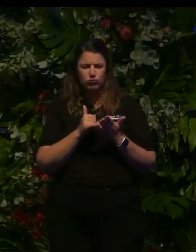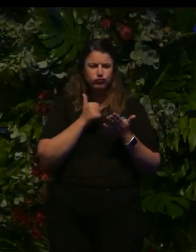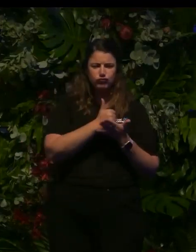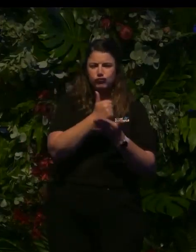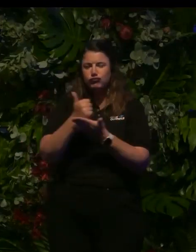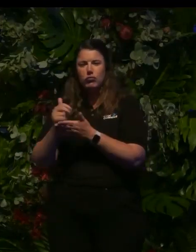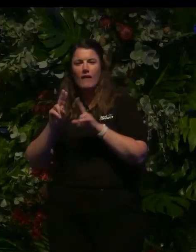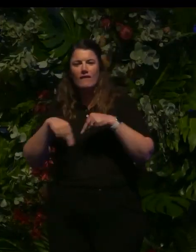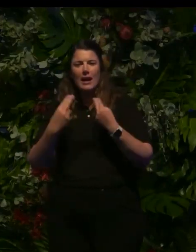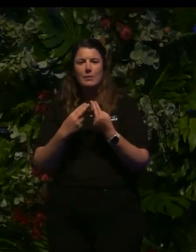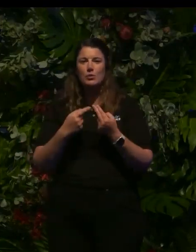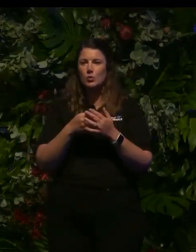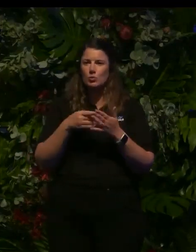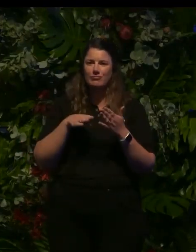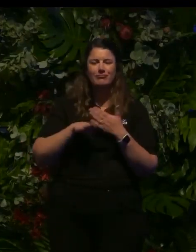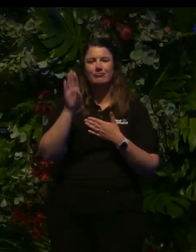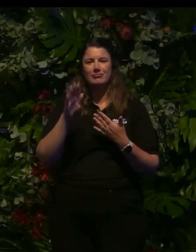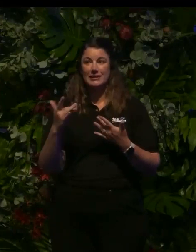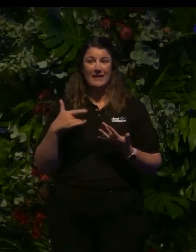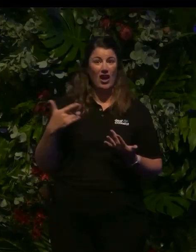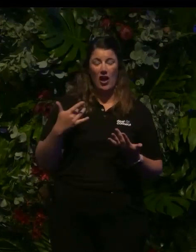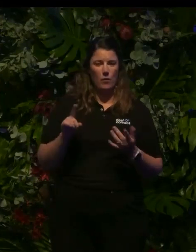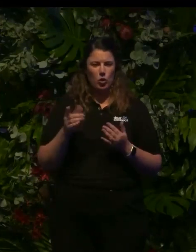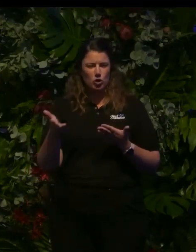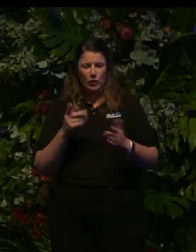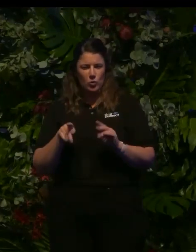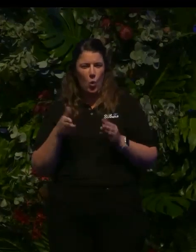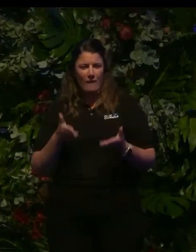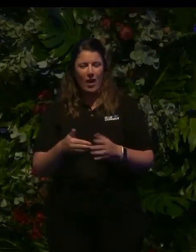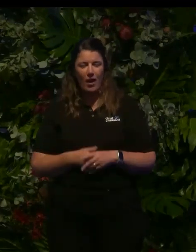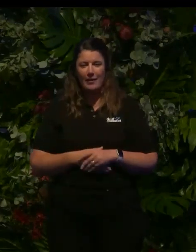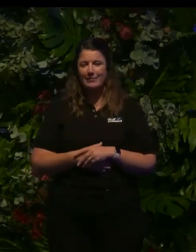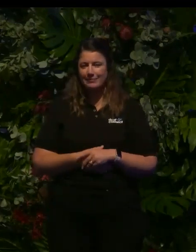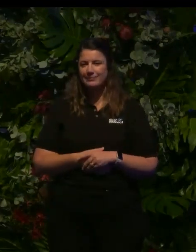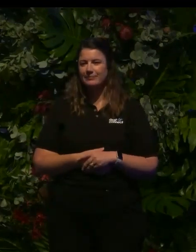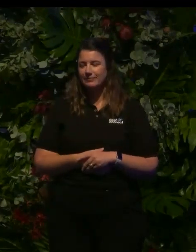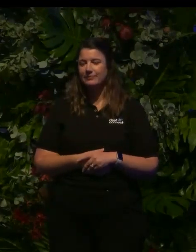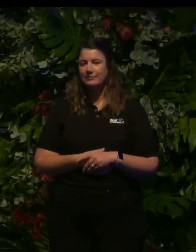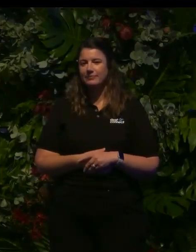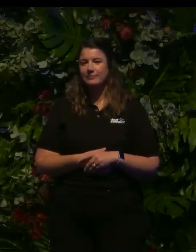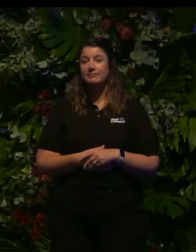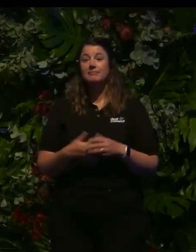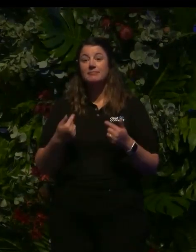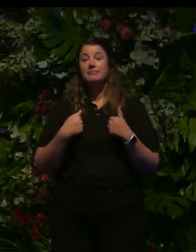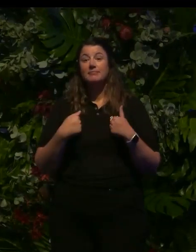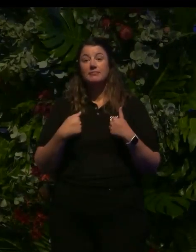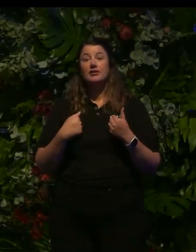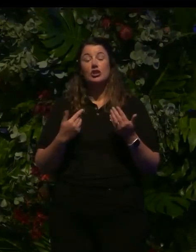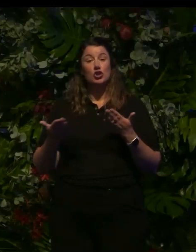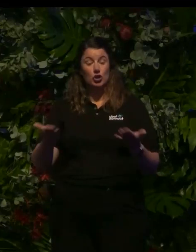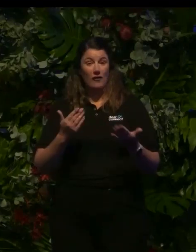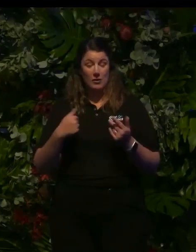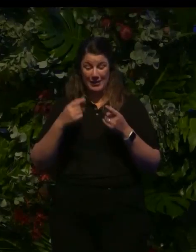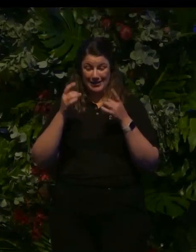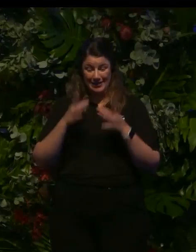families to thrive and survive? Like, what do you do? What services do you offer? Yes, so the services which we started because